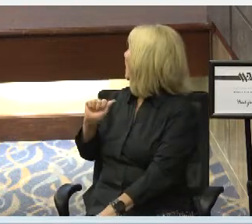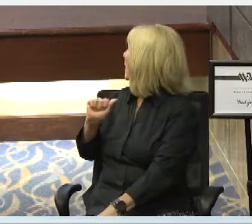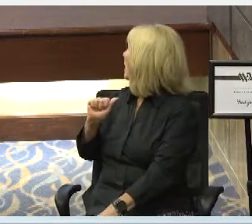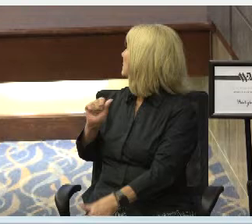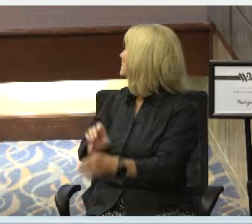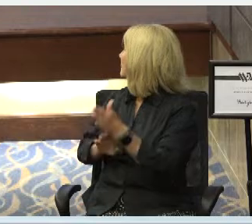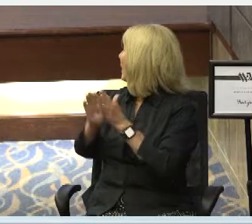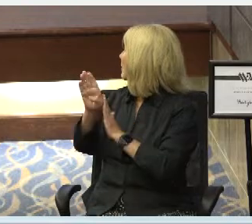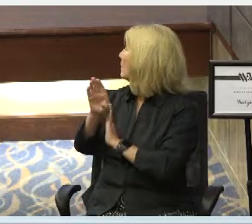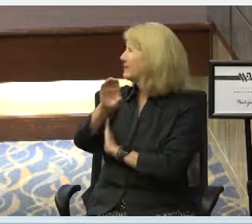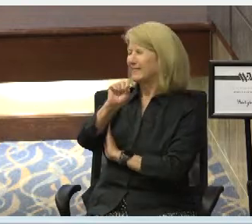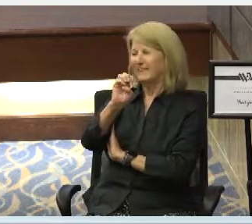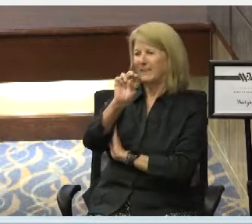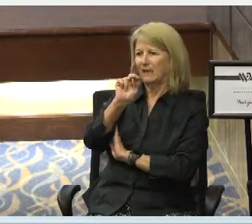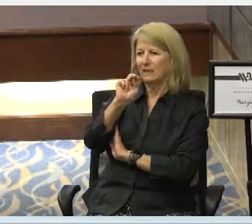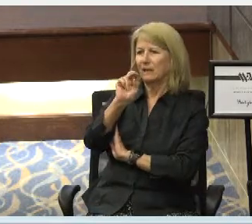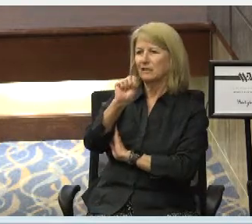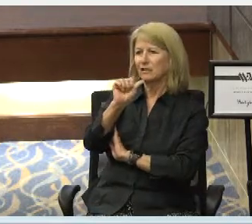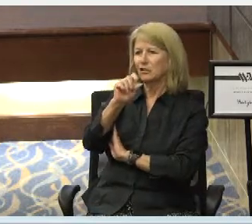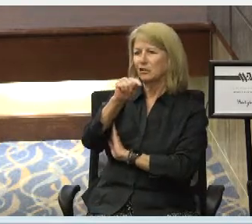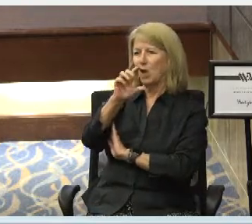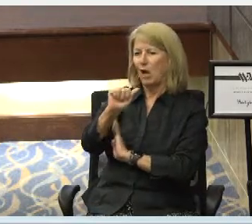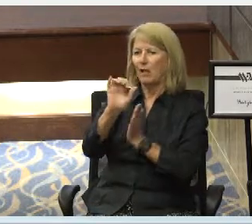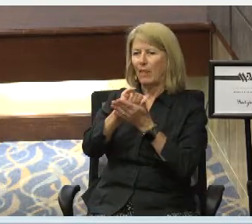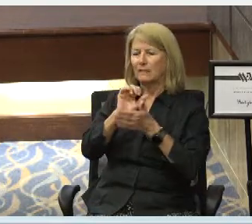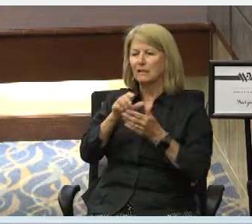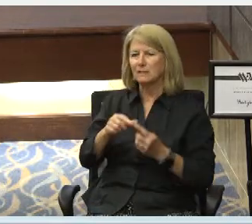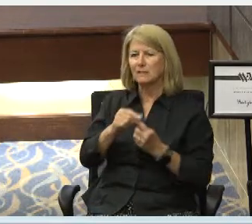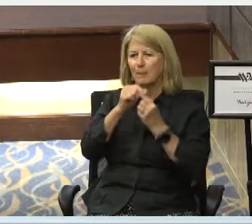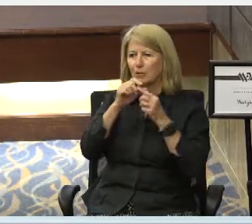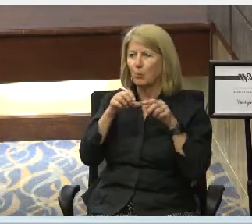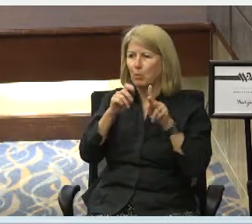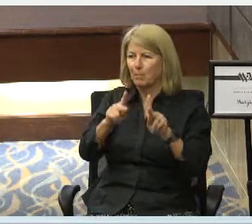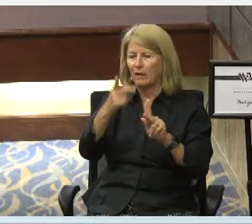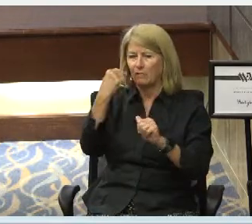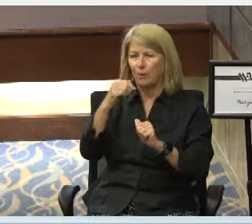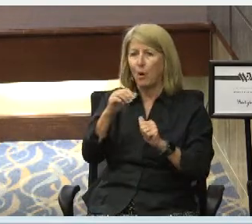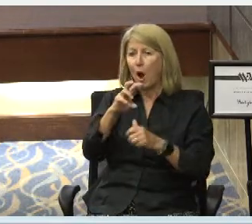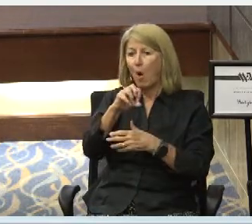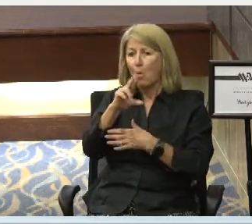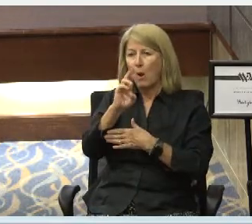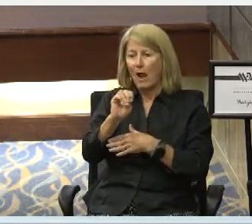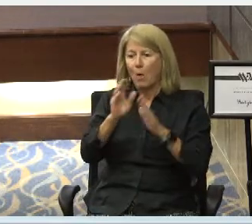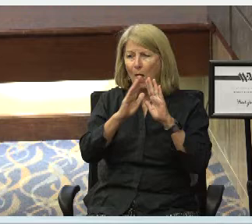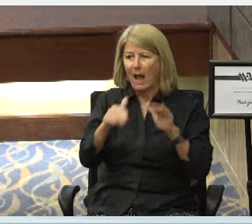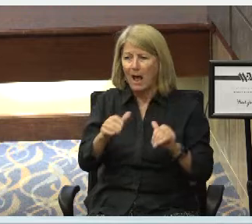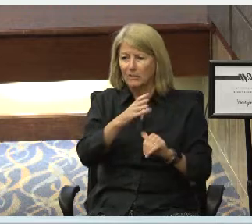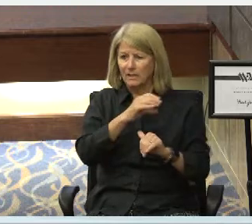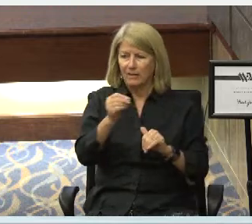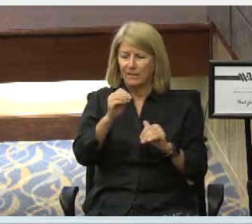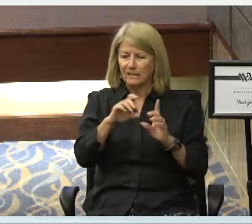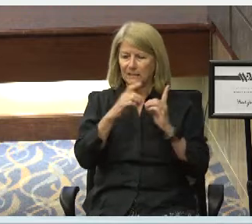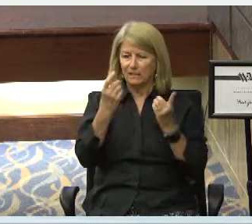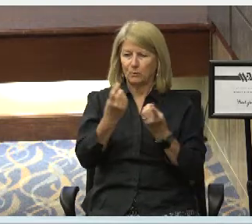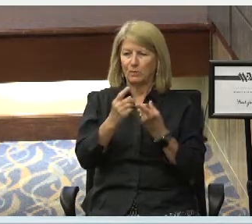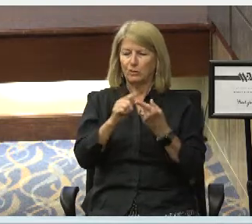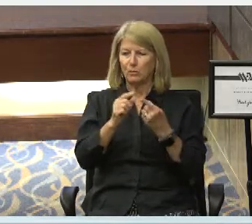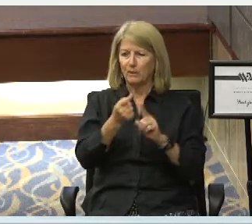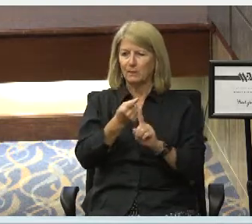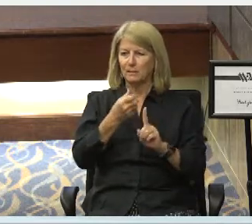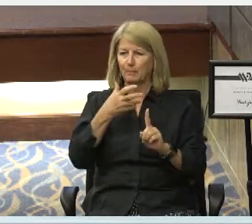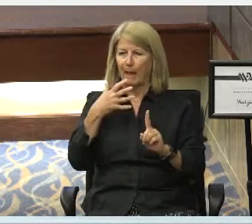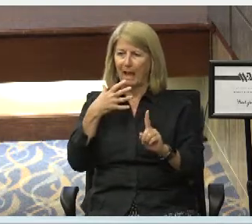Investments. This is an amendment to a special permit for self-storage warehouse in C2 zoning district to expand the self-storage